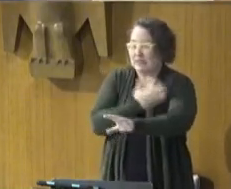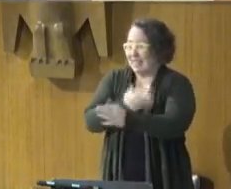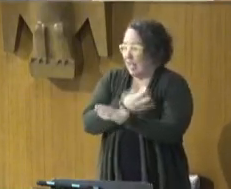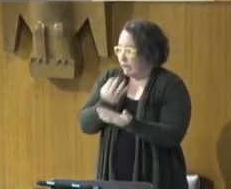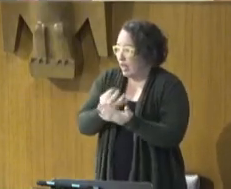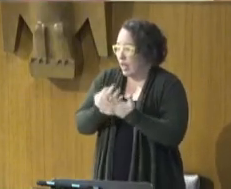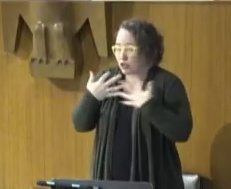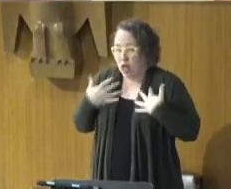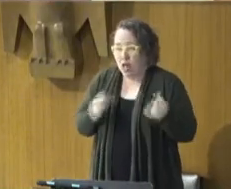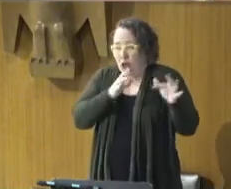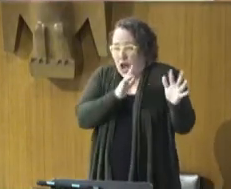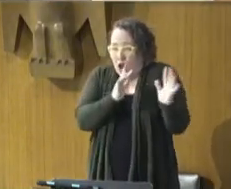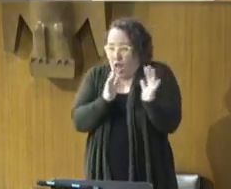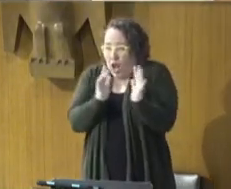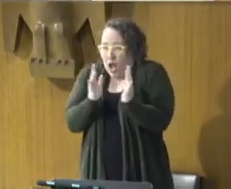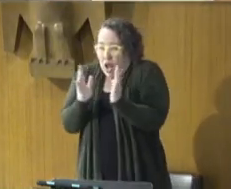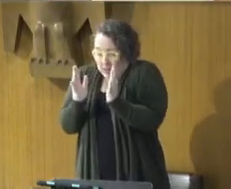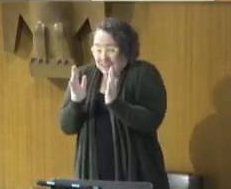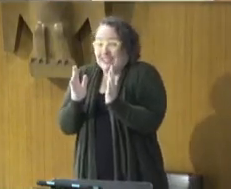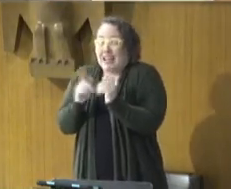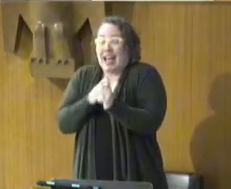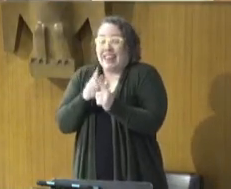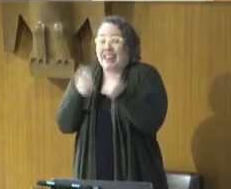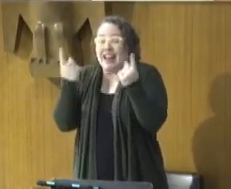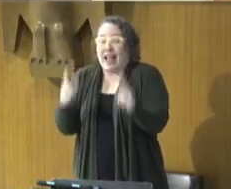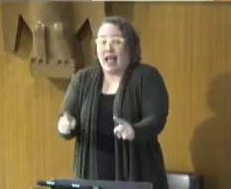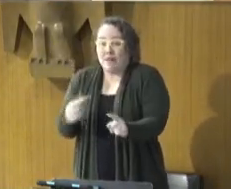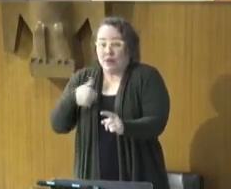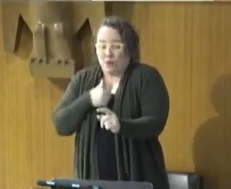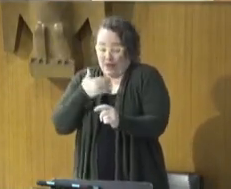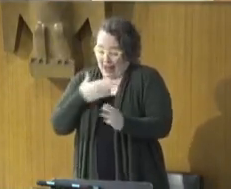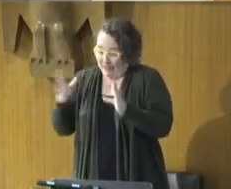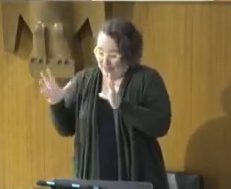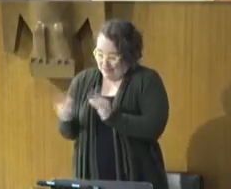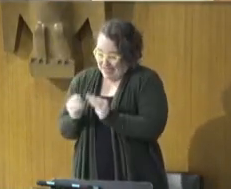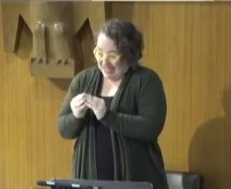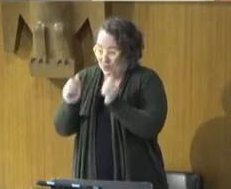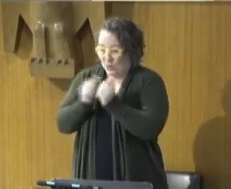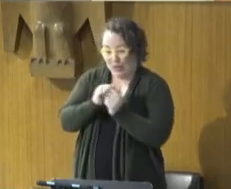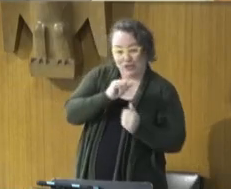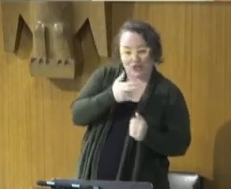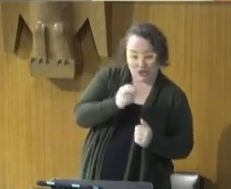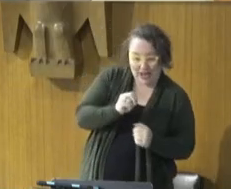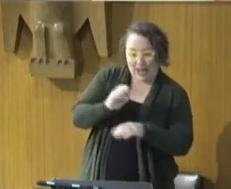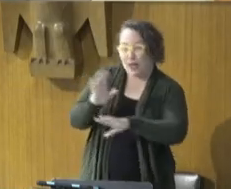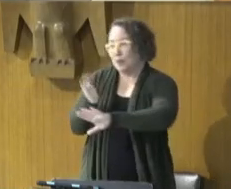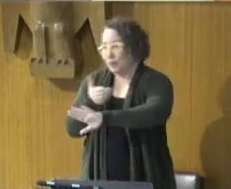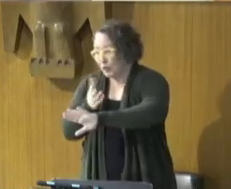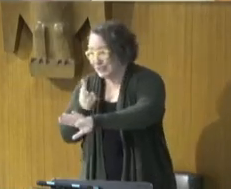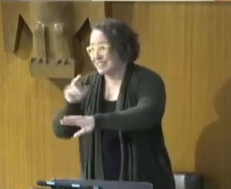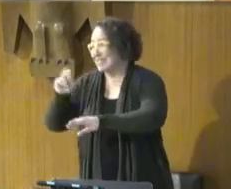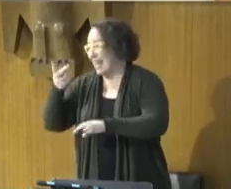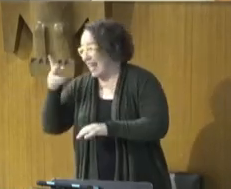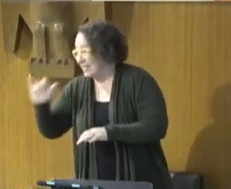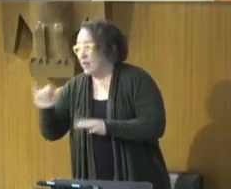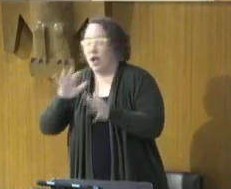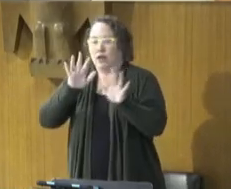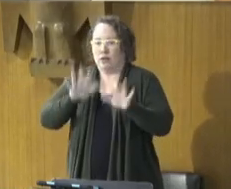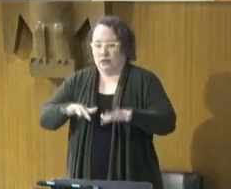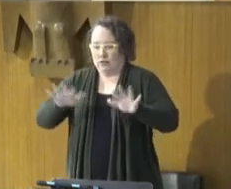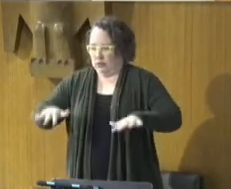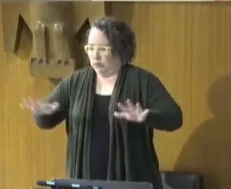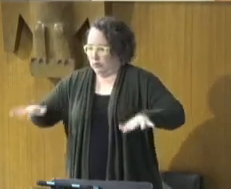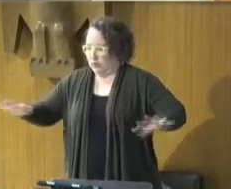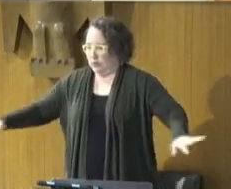health of the church. And from there, we go into a worship planning meeting with Jen and our music directors and Nancy, our director of children,